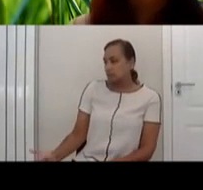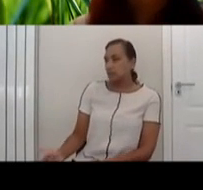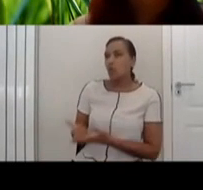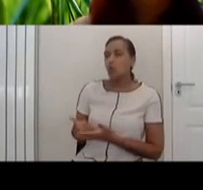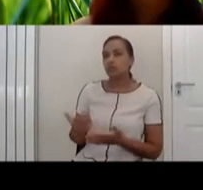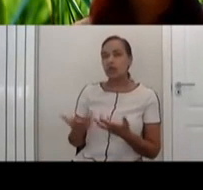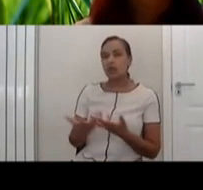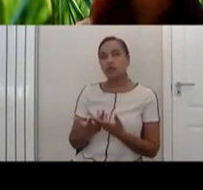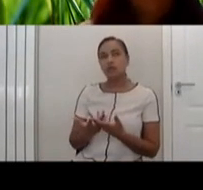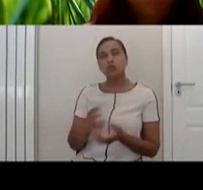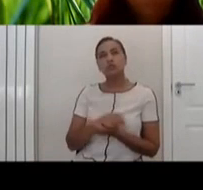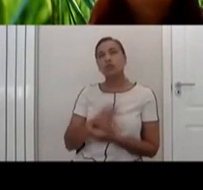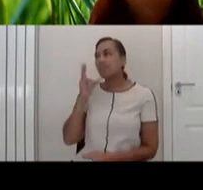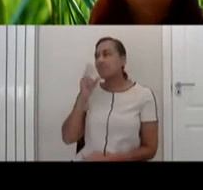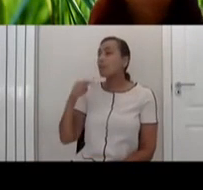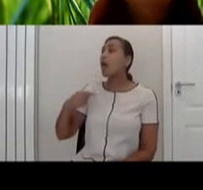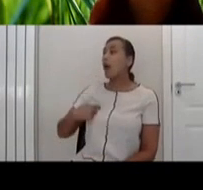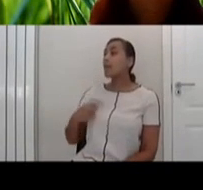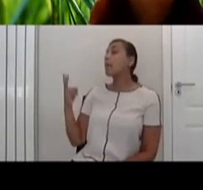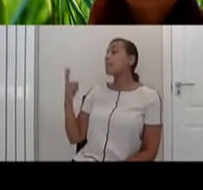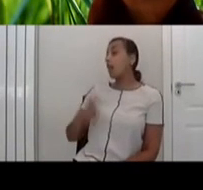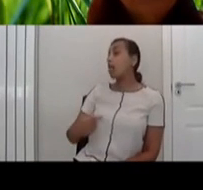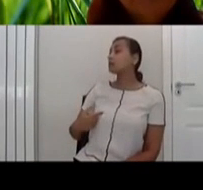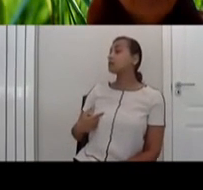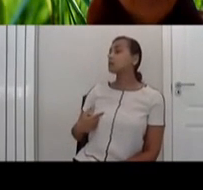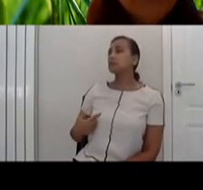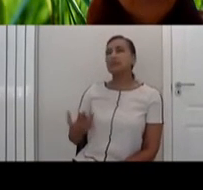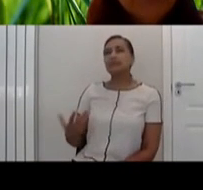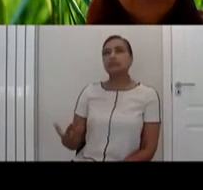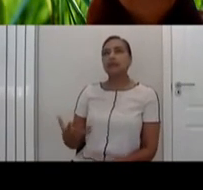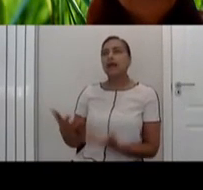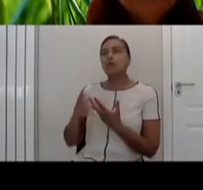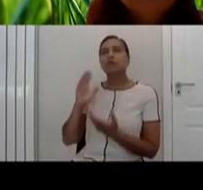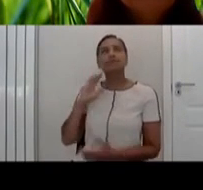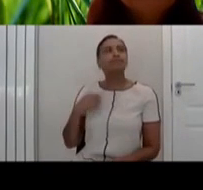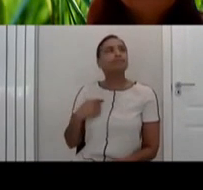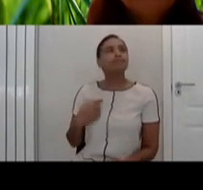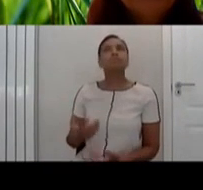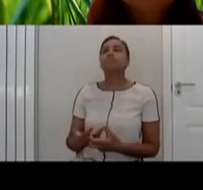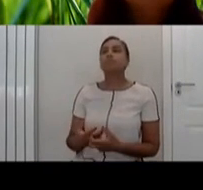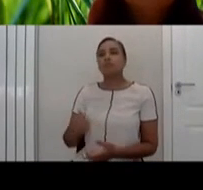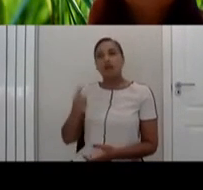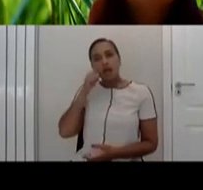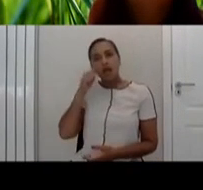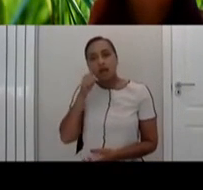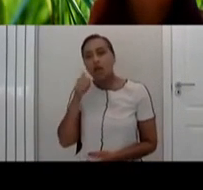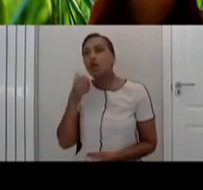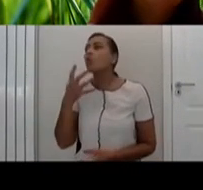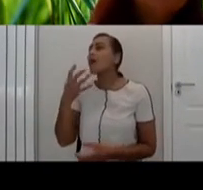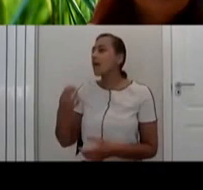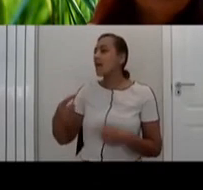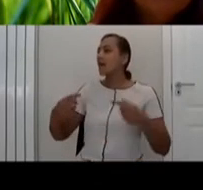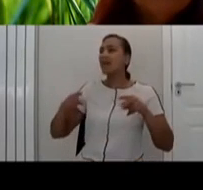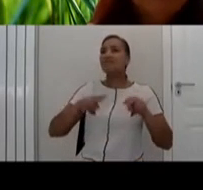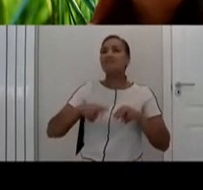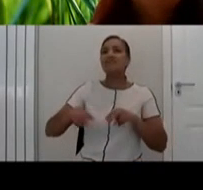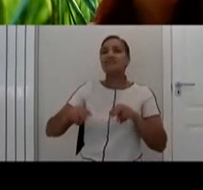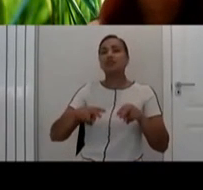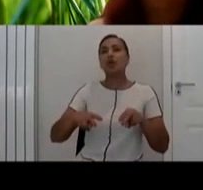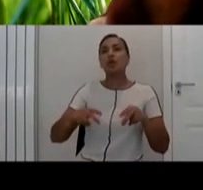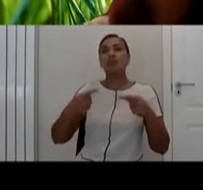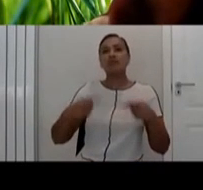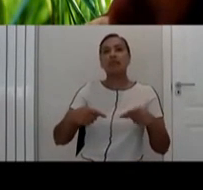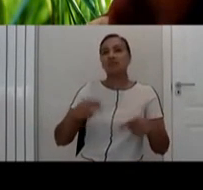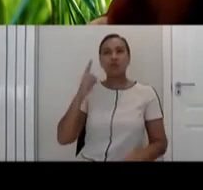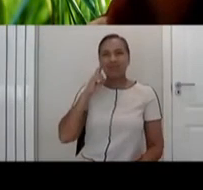or again, verbal. And I know also that there are videos, verbal videos, so that wouldn't help with the deaf. And I've